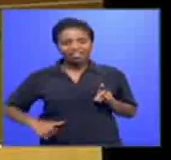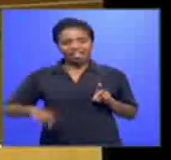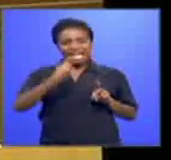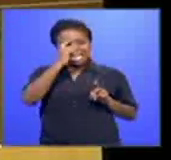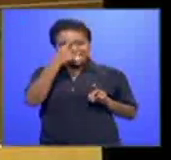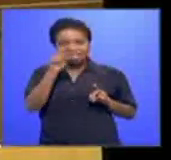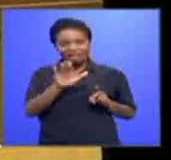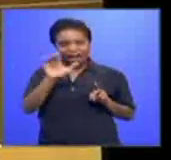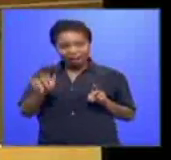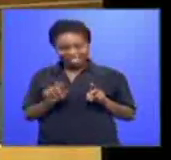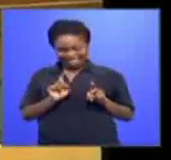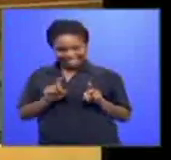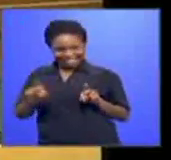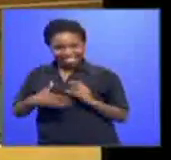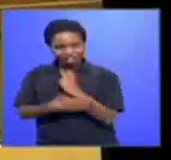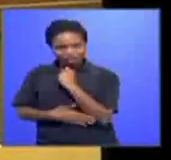Strengthening